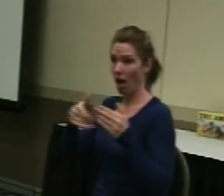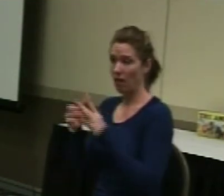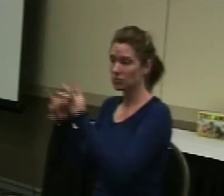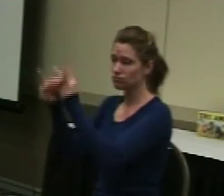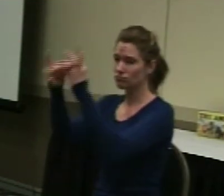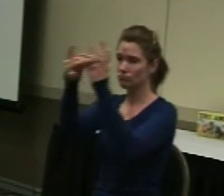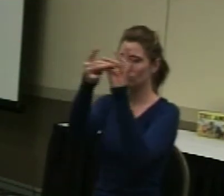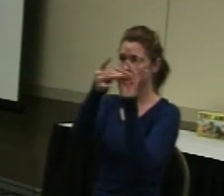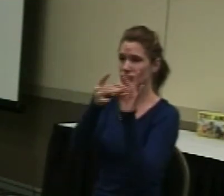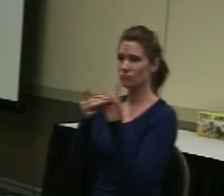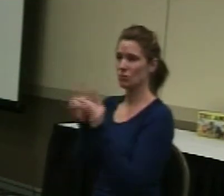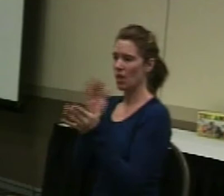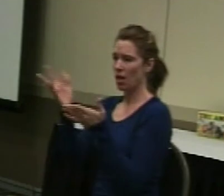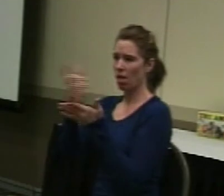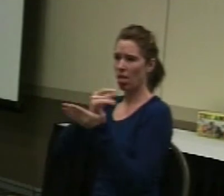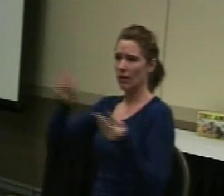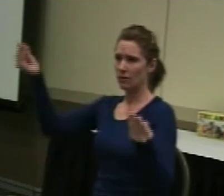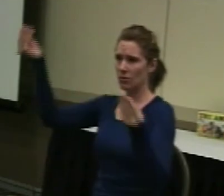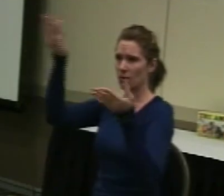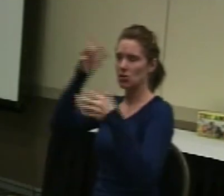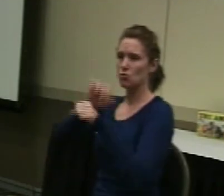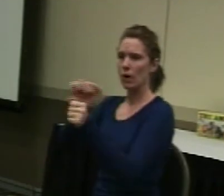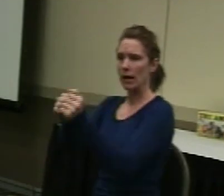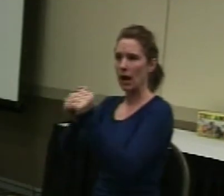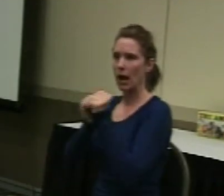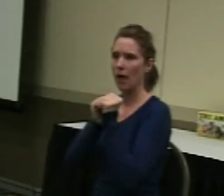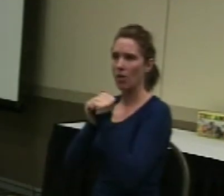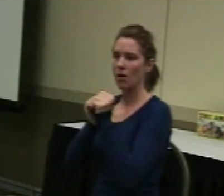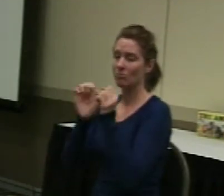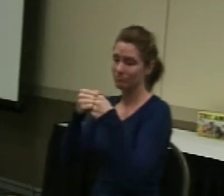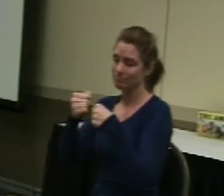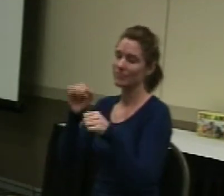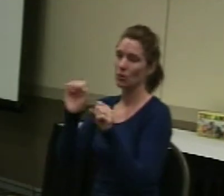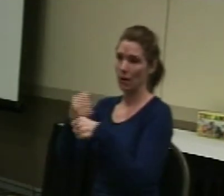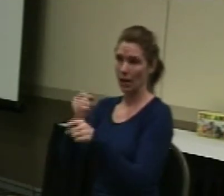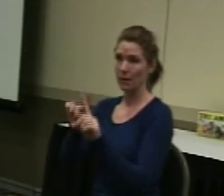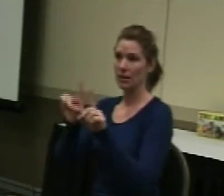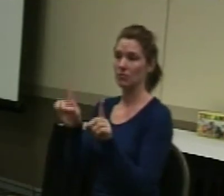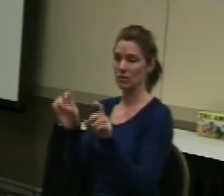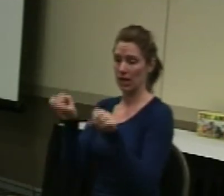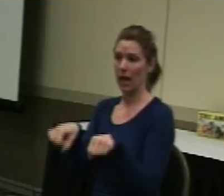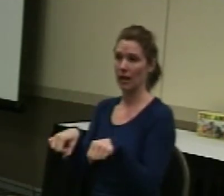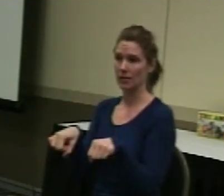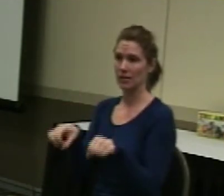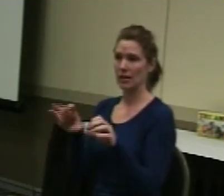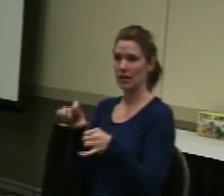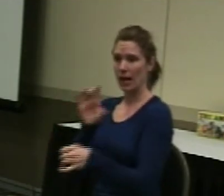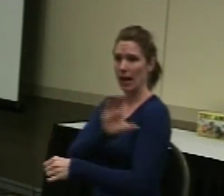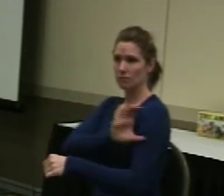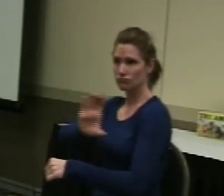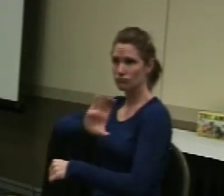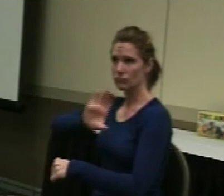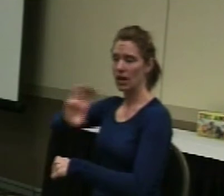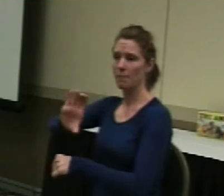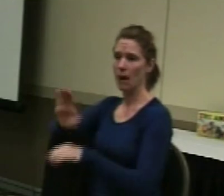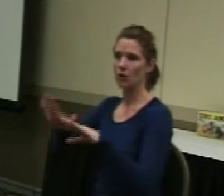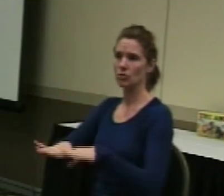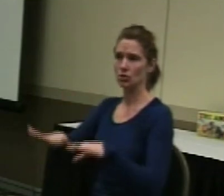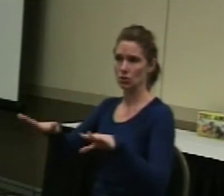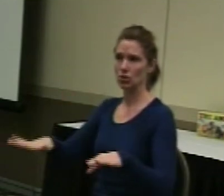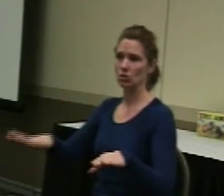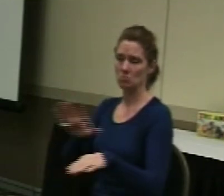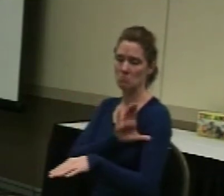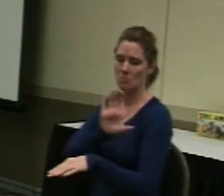working side by side. We can make a difference and we can empower the children that